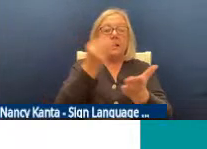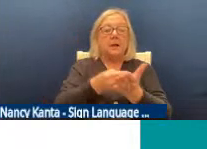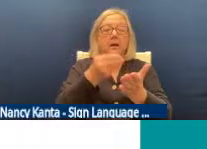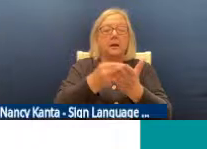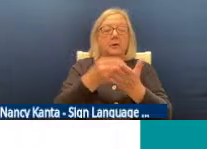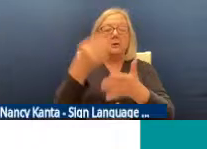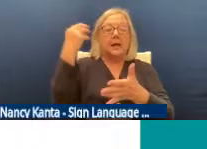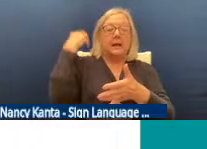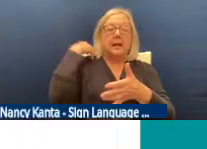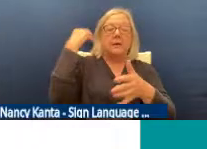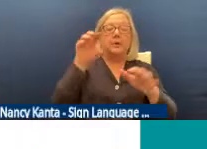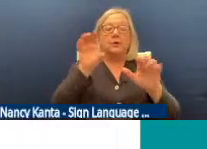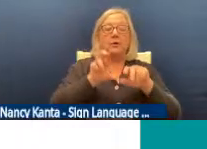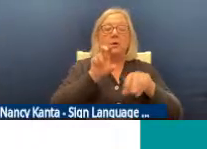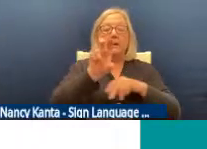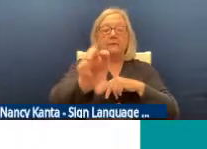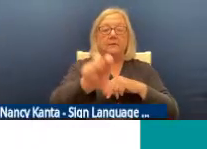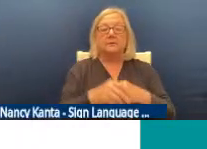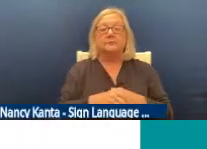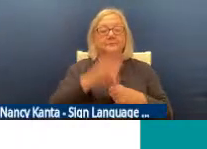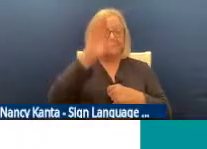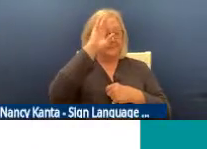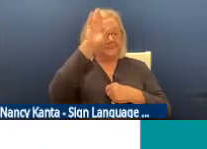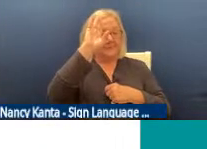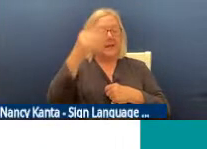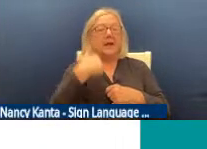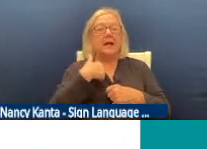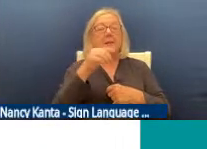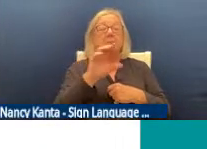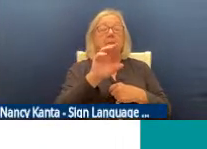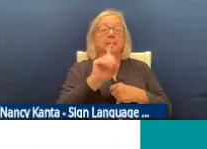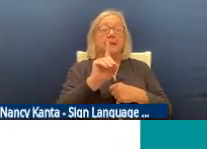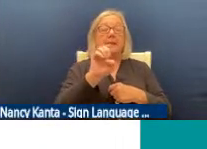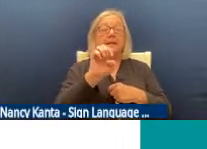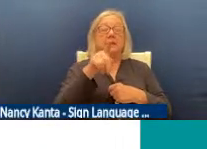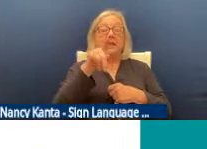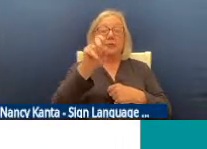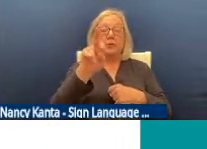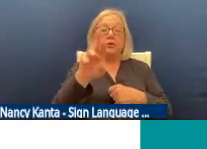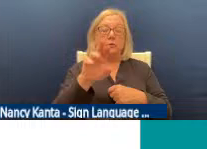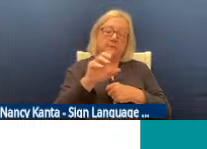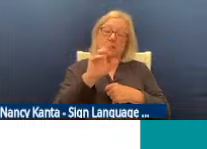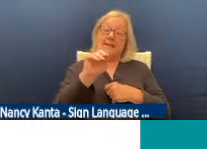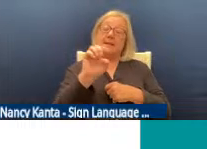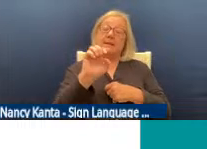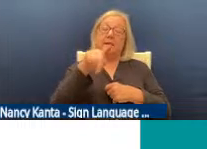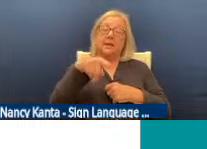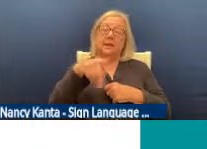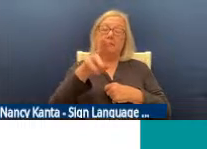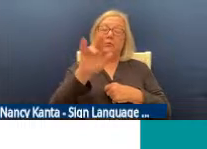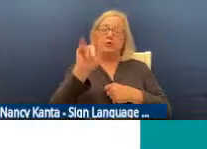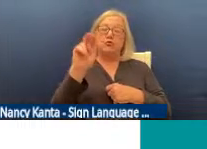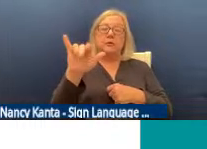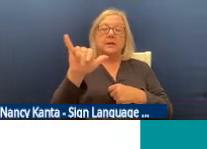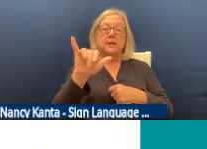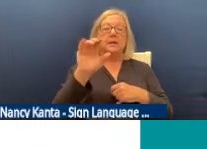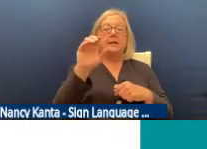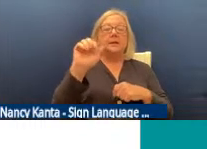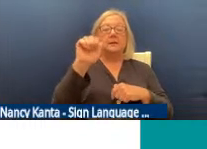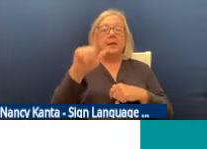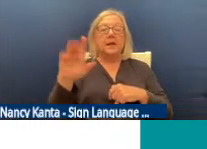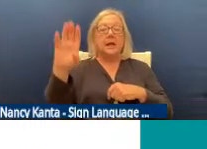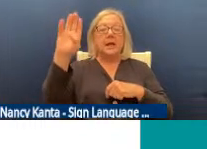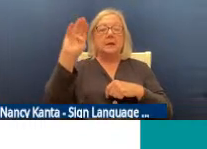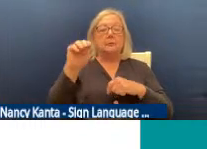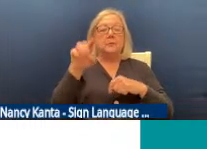Good morning, everyone. I'm Steve Witter. I'm a Deputy Assistant Program Administrator on the Interstate Bridge Program. We truly have